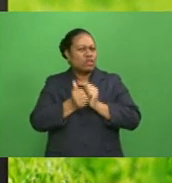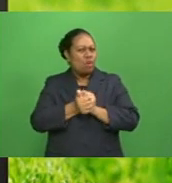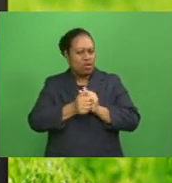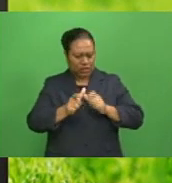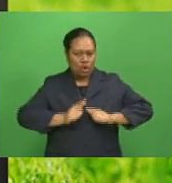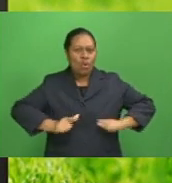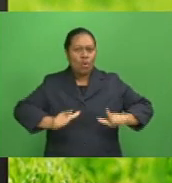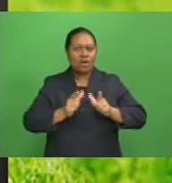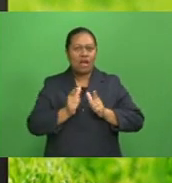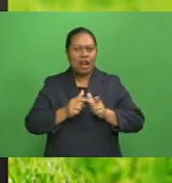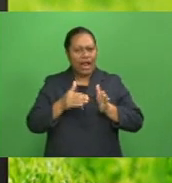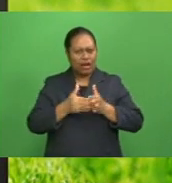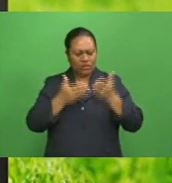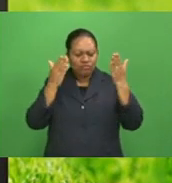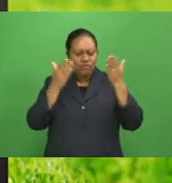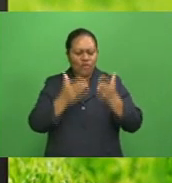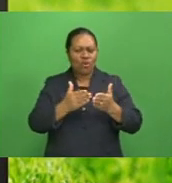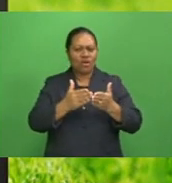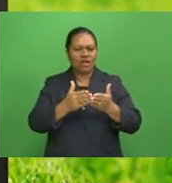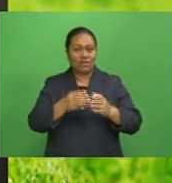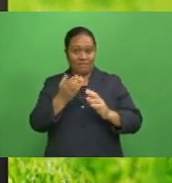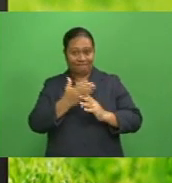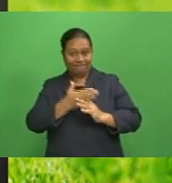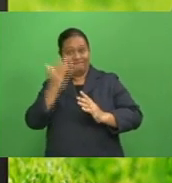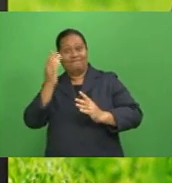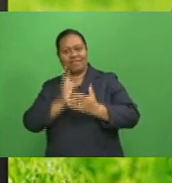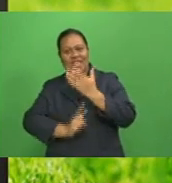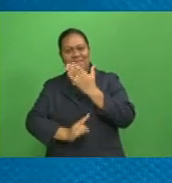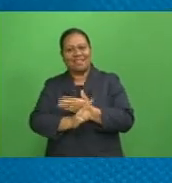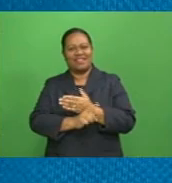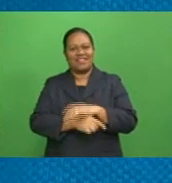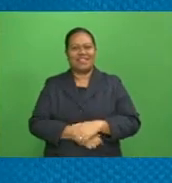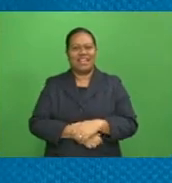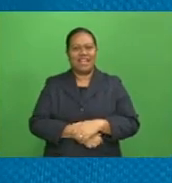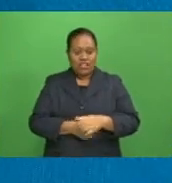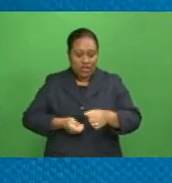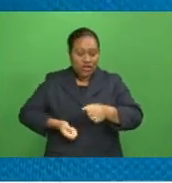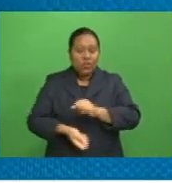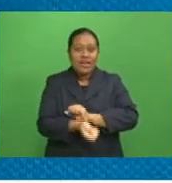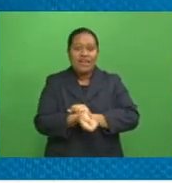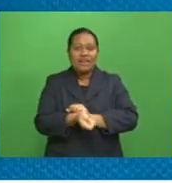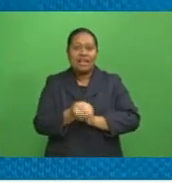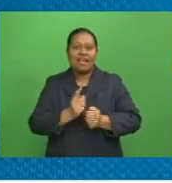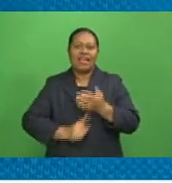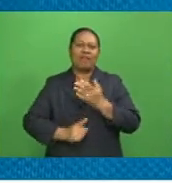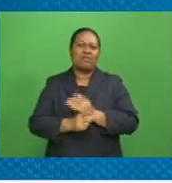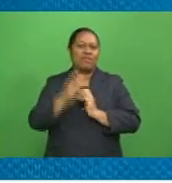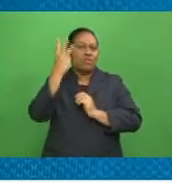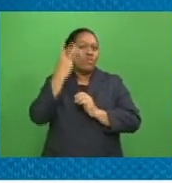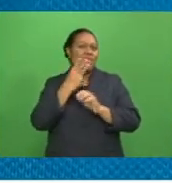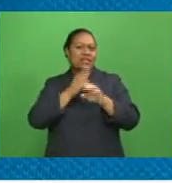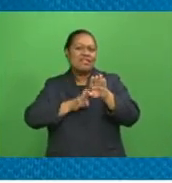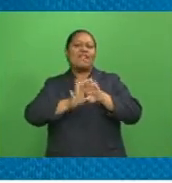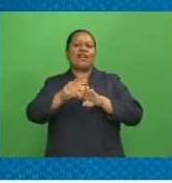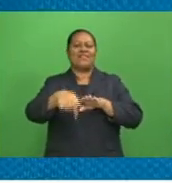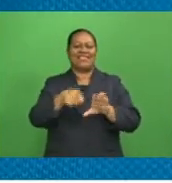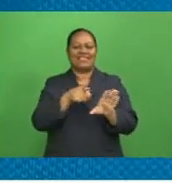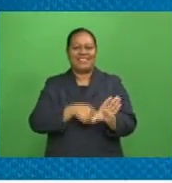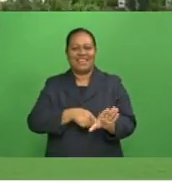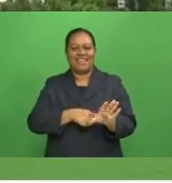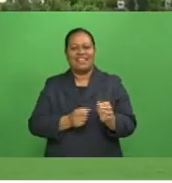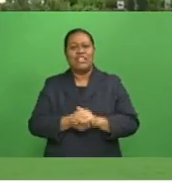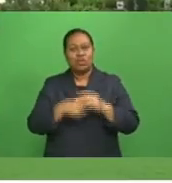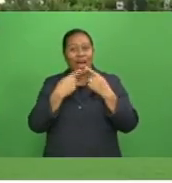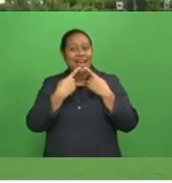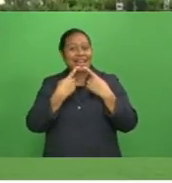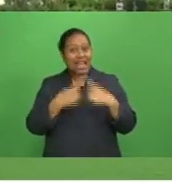body plans to focus on when restrictions are lifted. Cricket Fiji had major plans for women's development this year, and with an